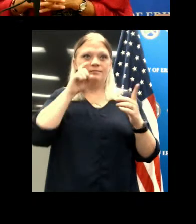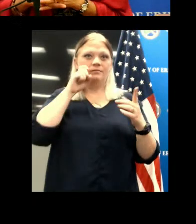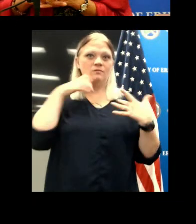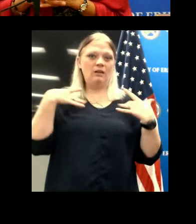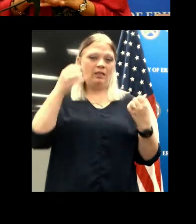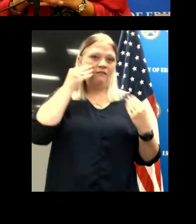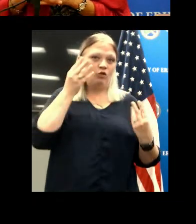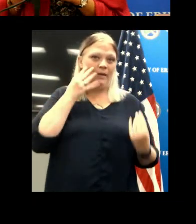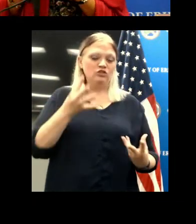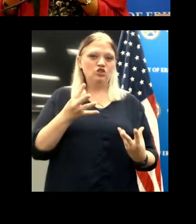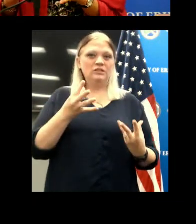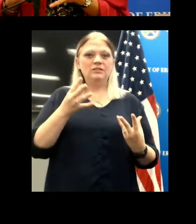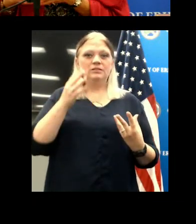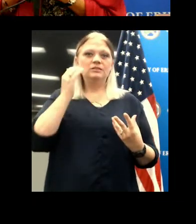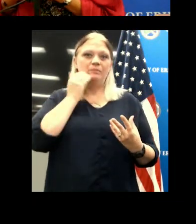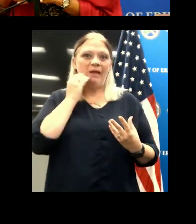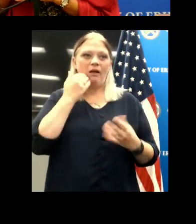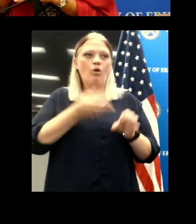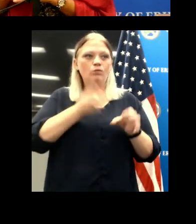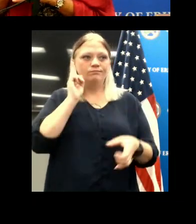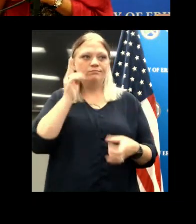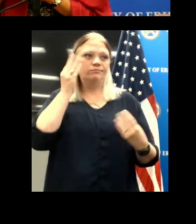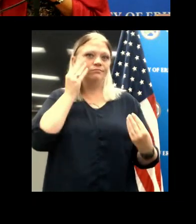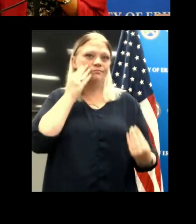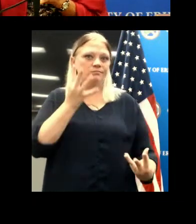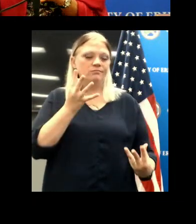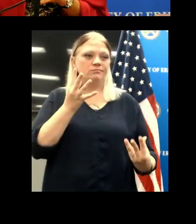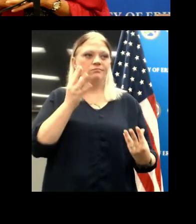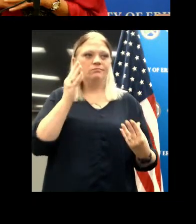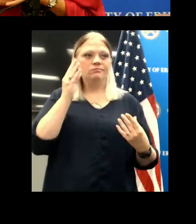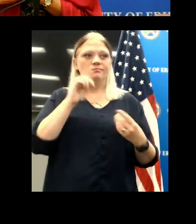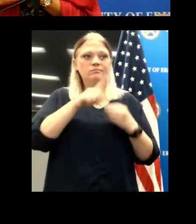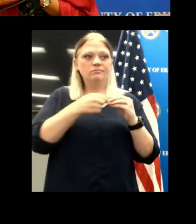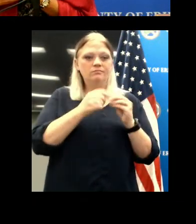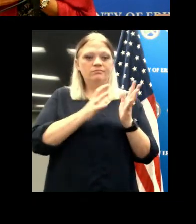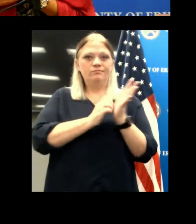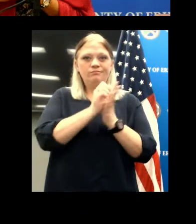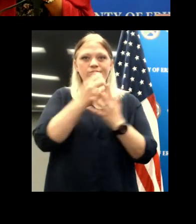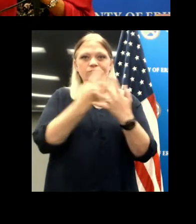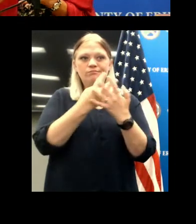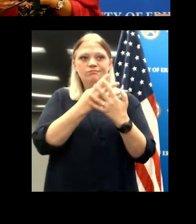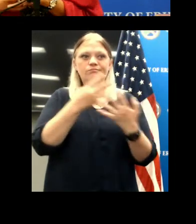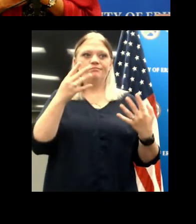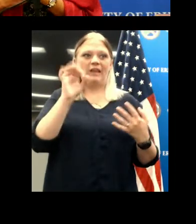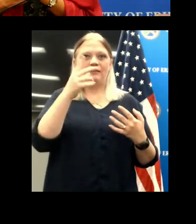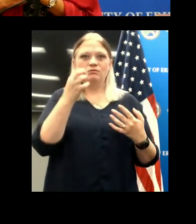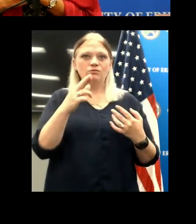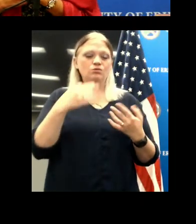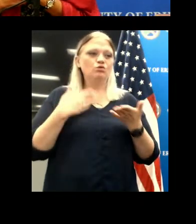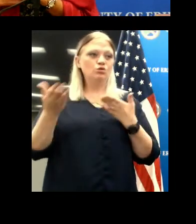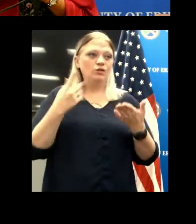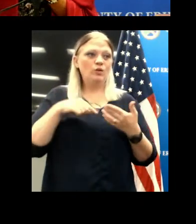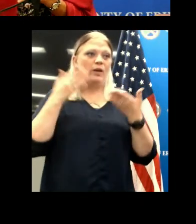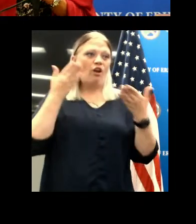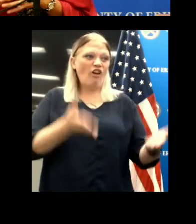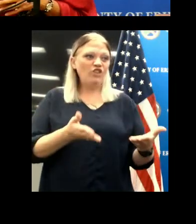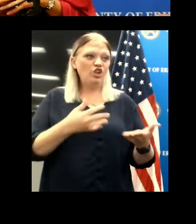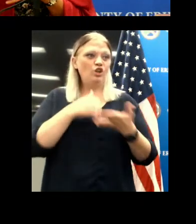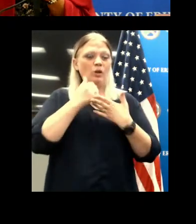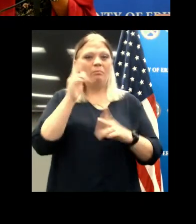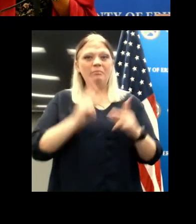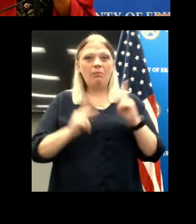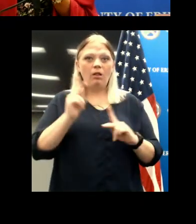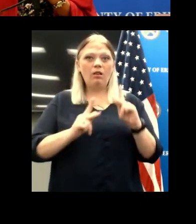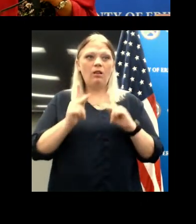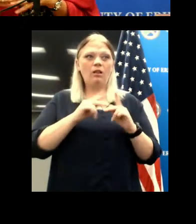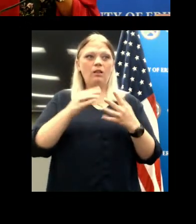health information, tobacco cessation information, information about our cancer screening program and the services that we offer, and help people